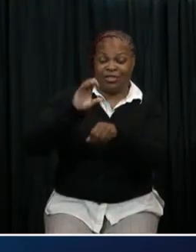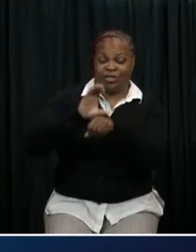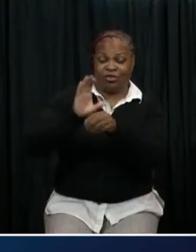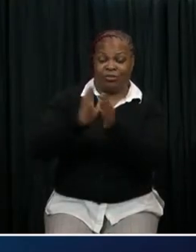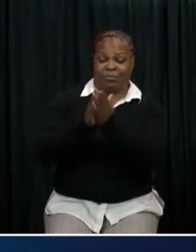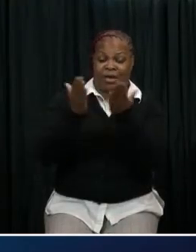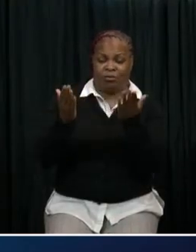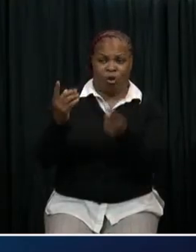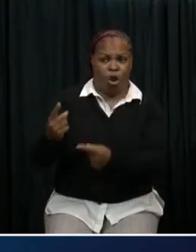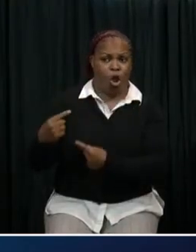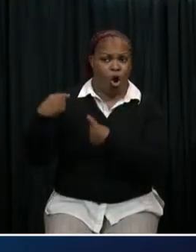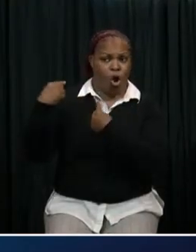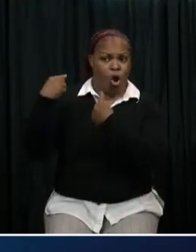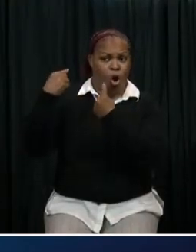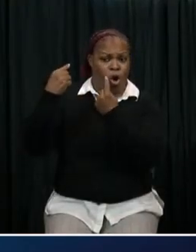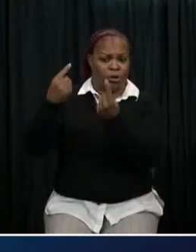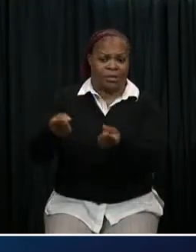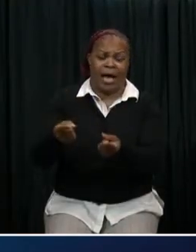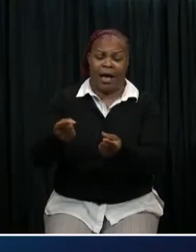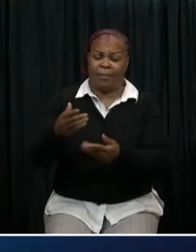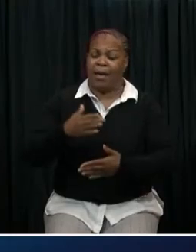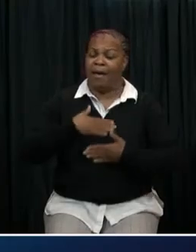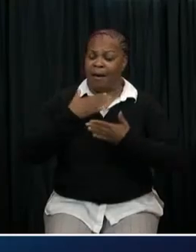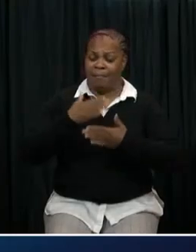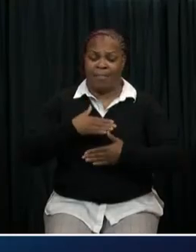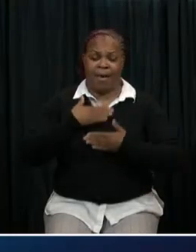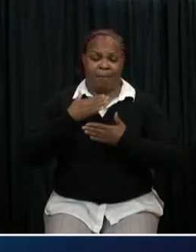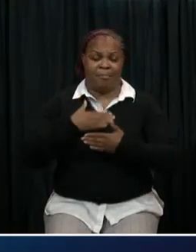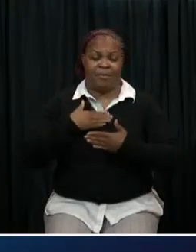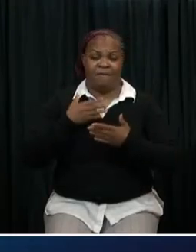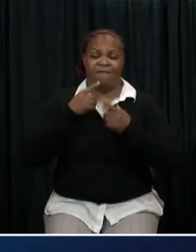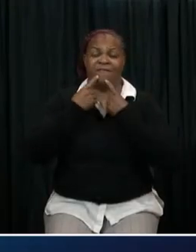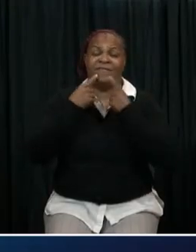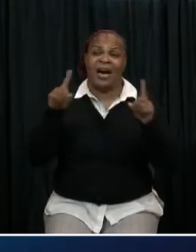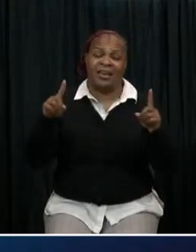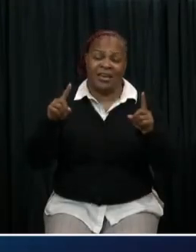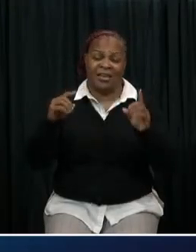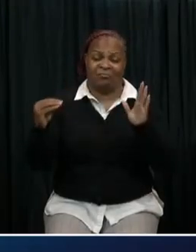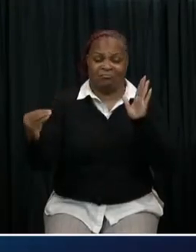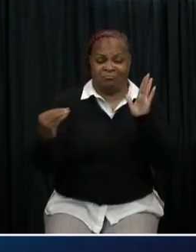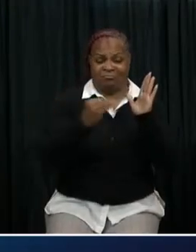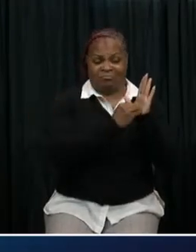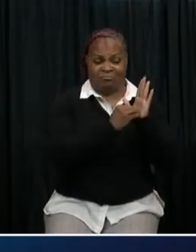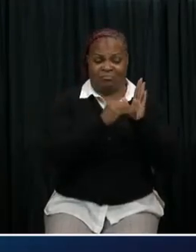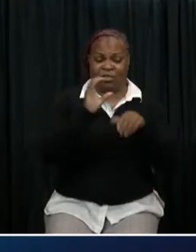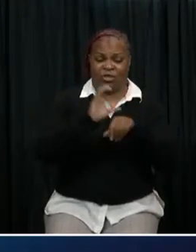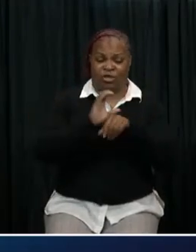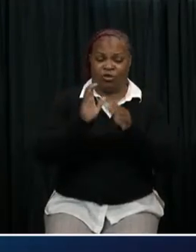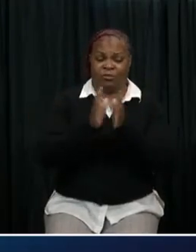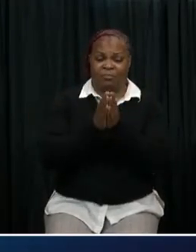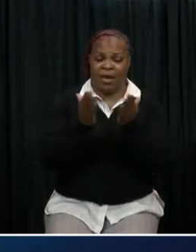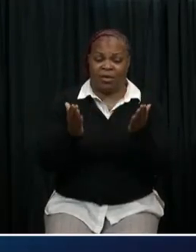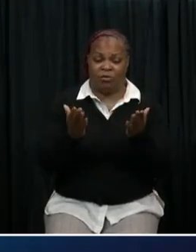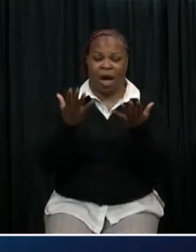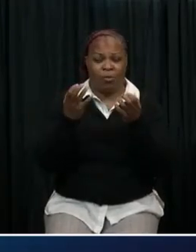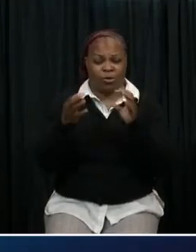It's been a long time coming, and we're very happy that this is here. I would just like to make a couple of comments on